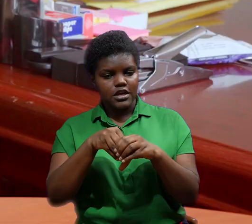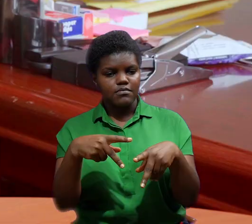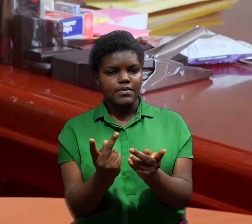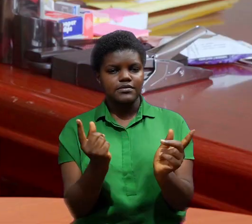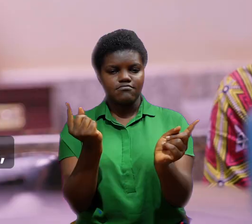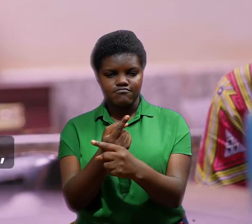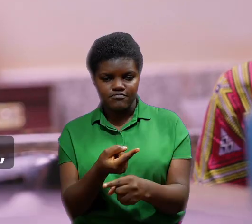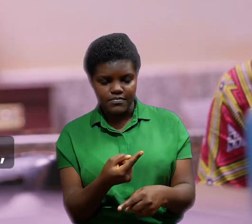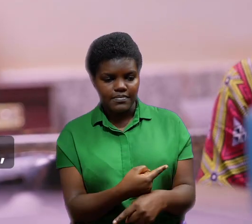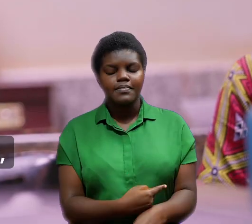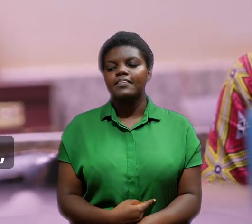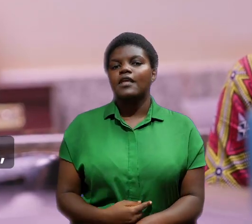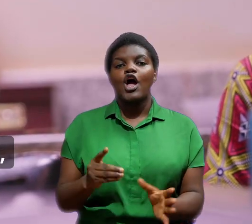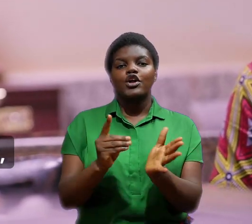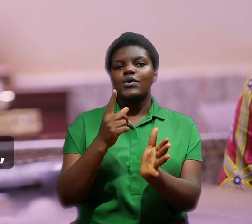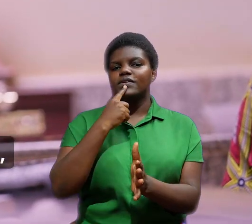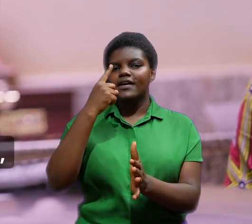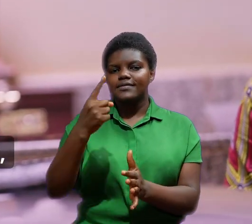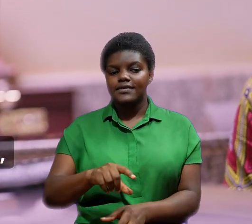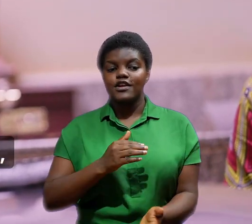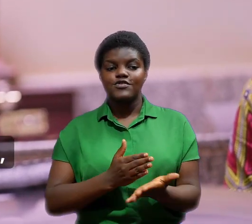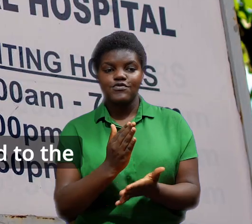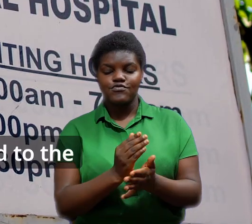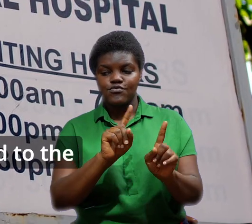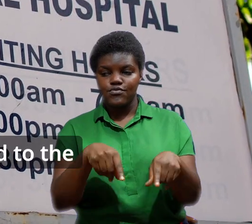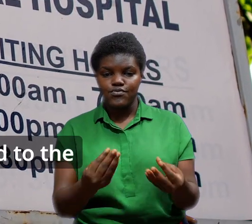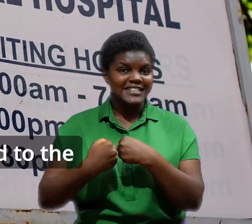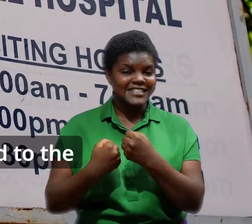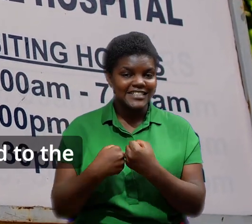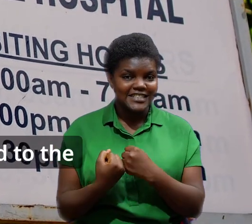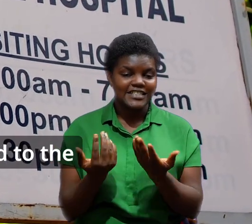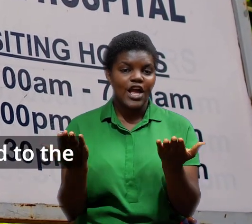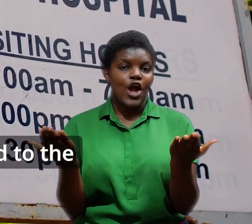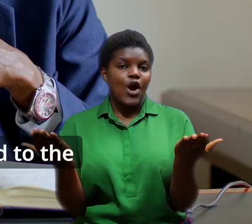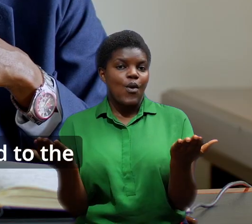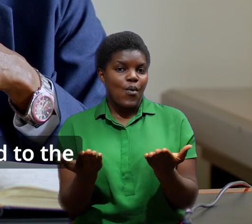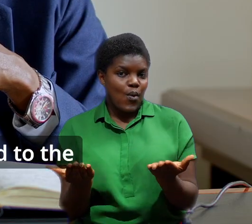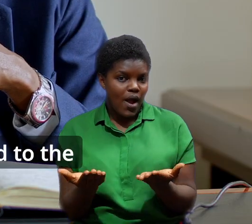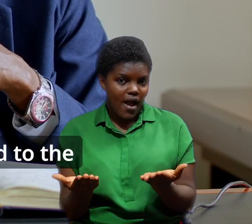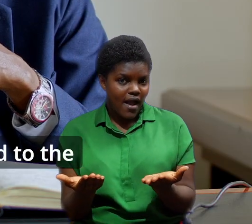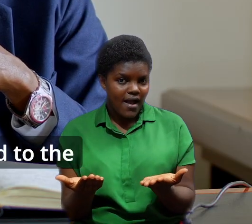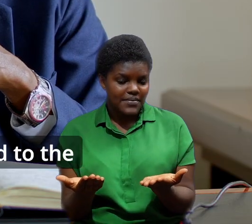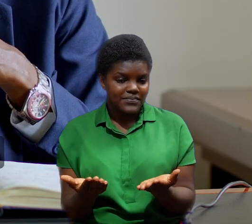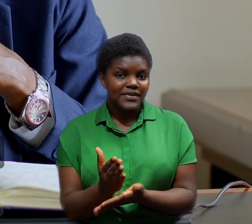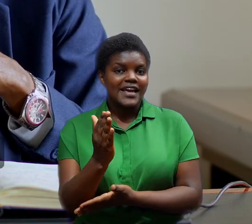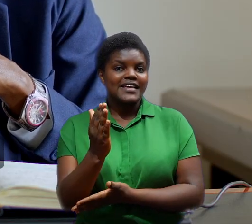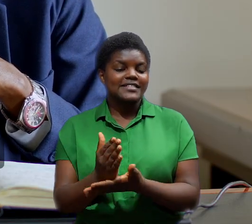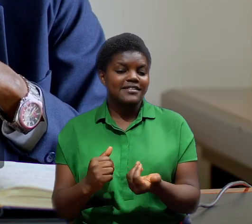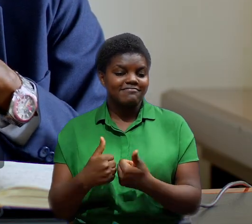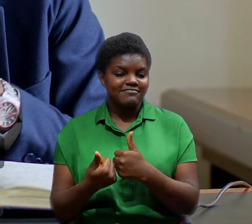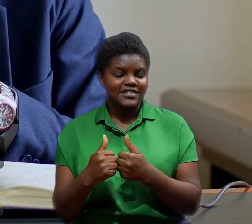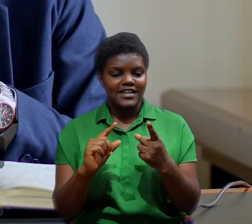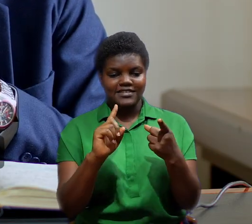different places. Of course, as we provide these services, sometimes some of the challenges are related to the state